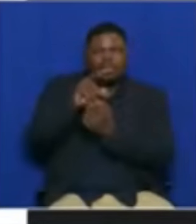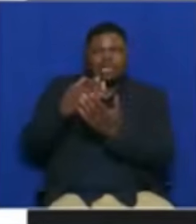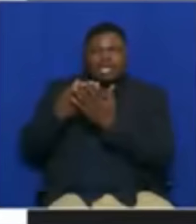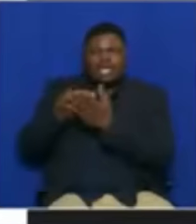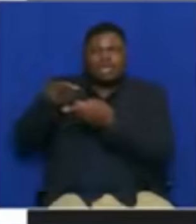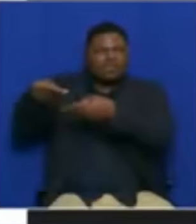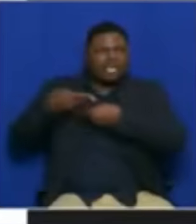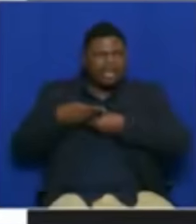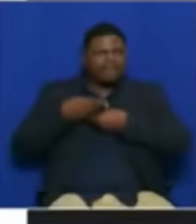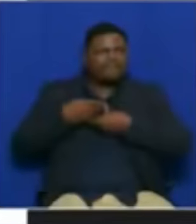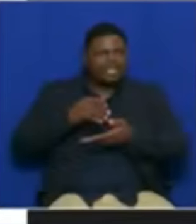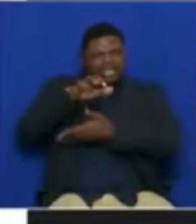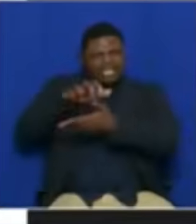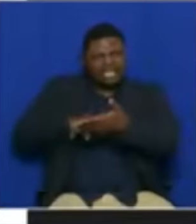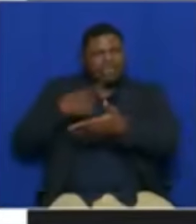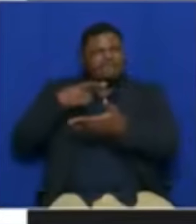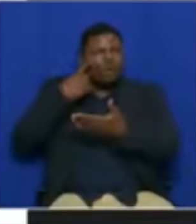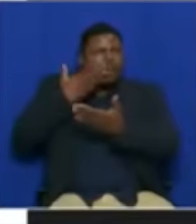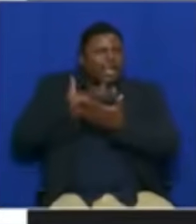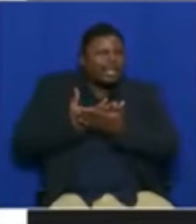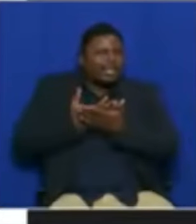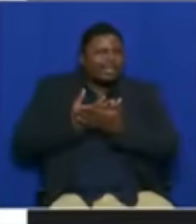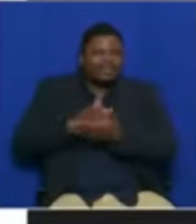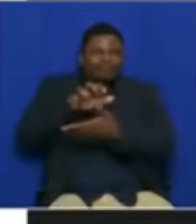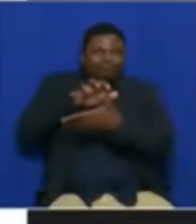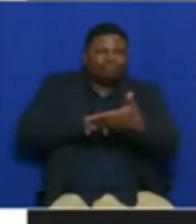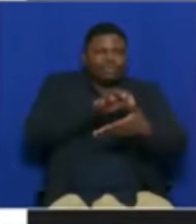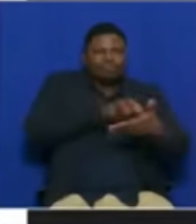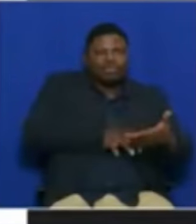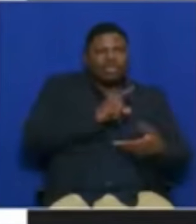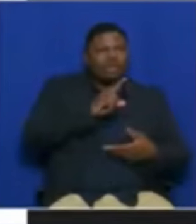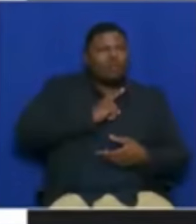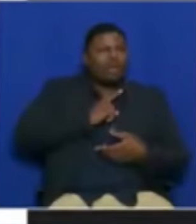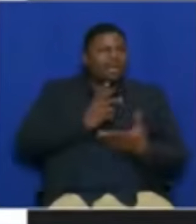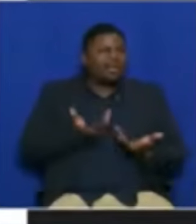of investigation? Why would you approach a particular person? Yes.